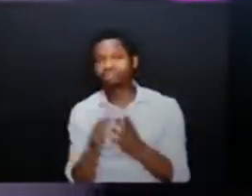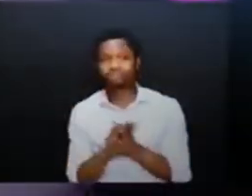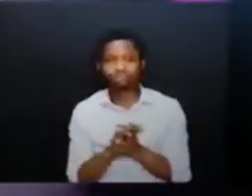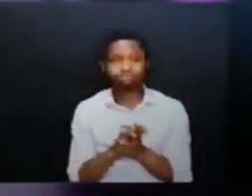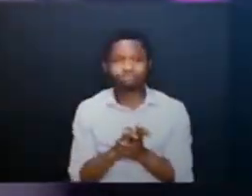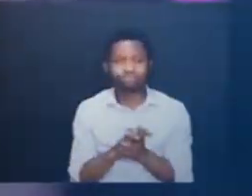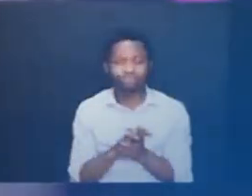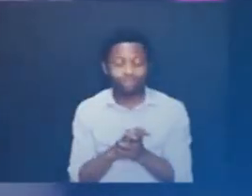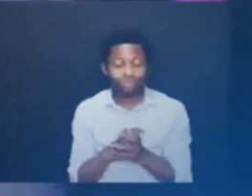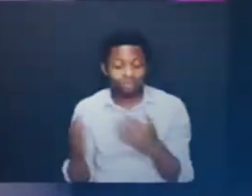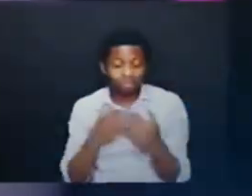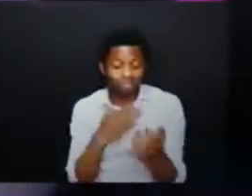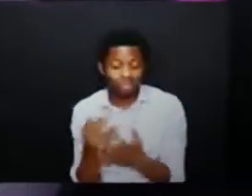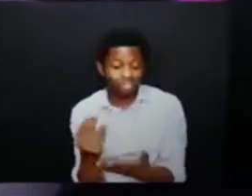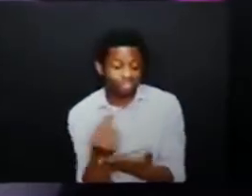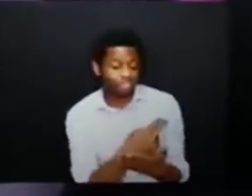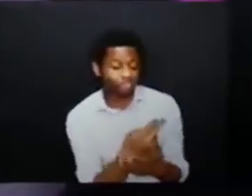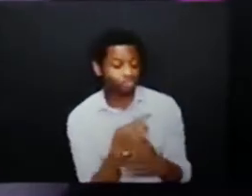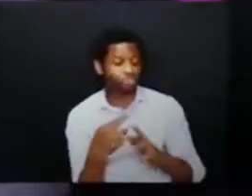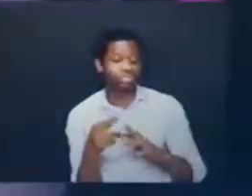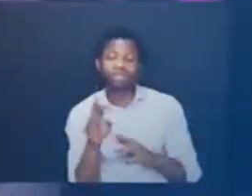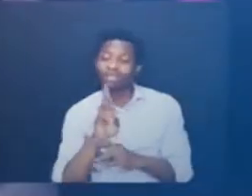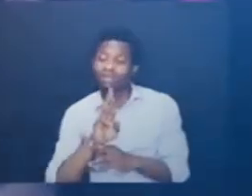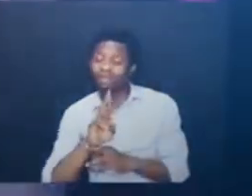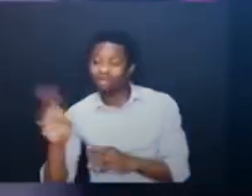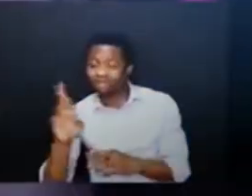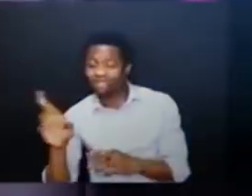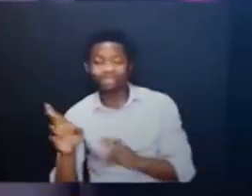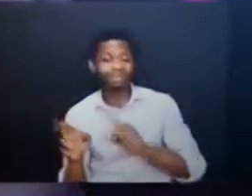Whether you turn to the right or to the left,